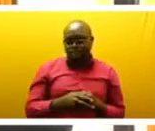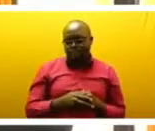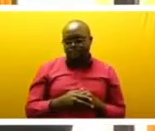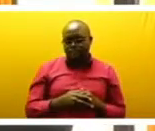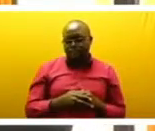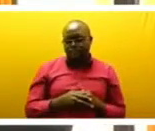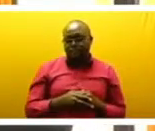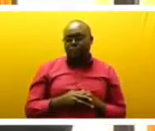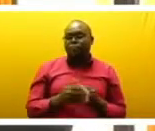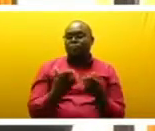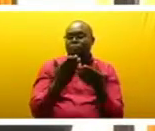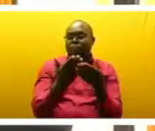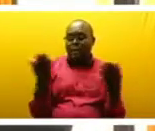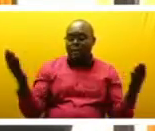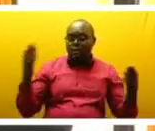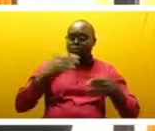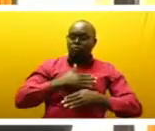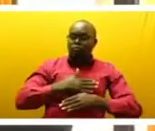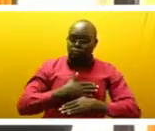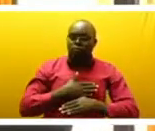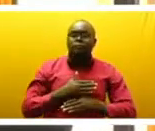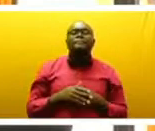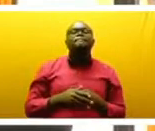My lords and my ladies,